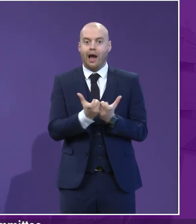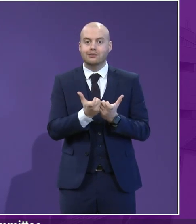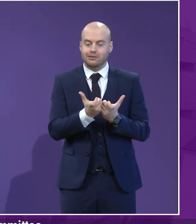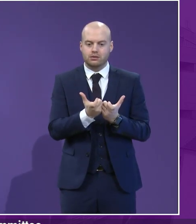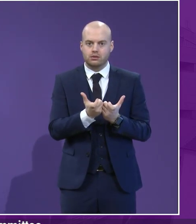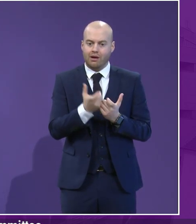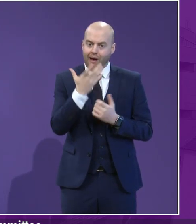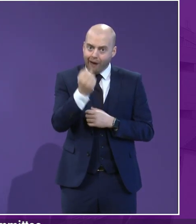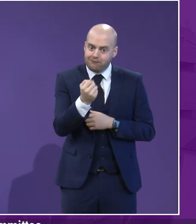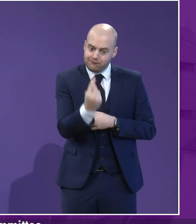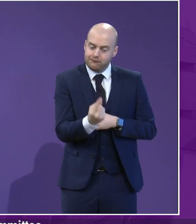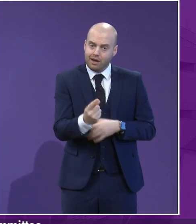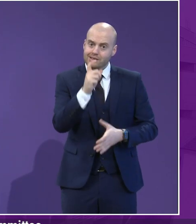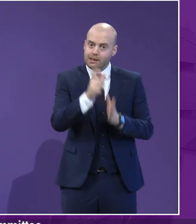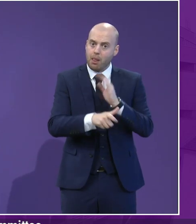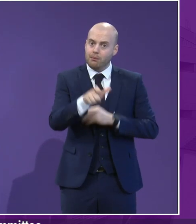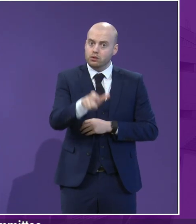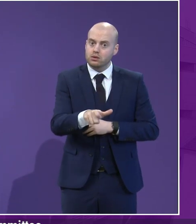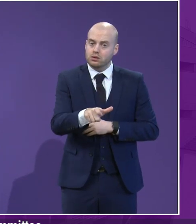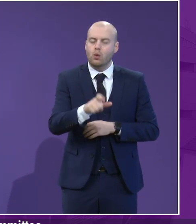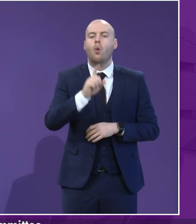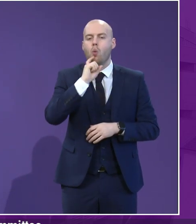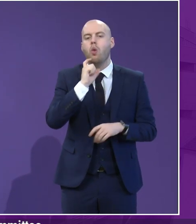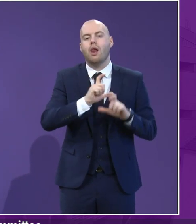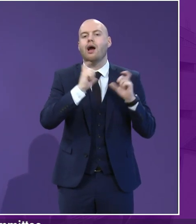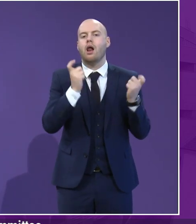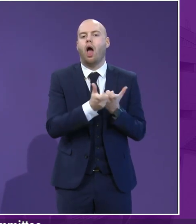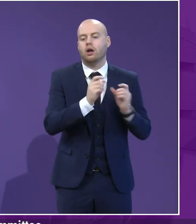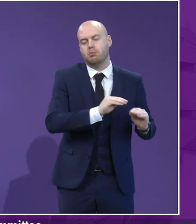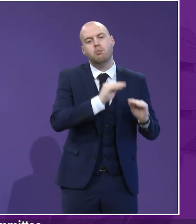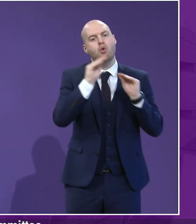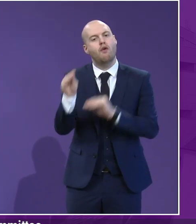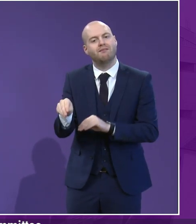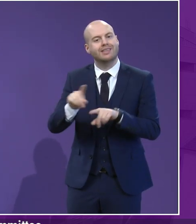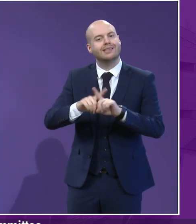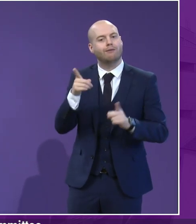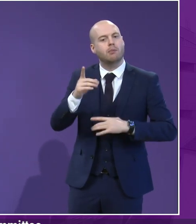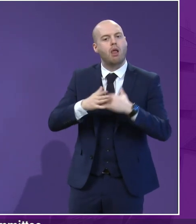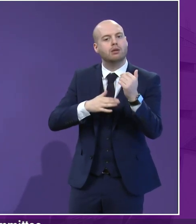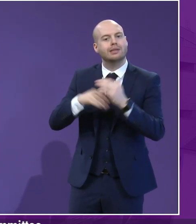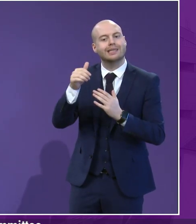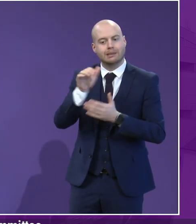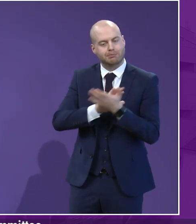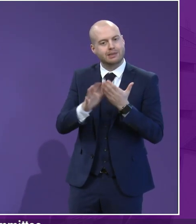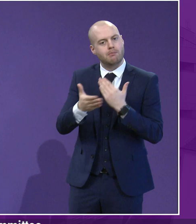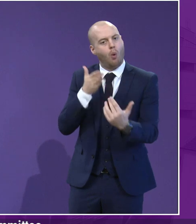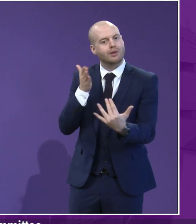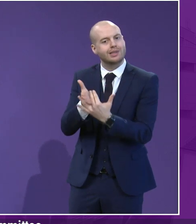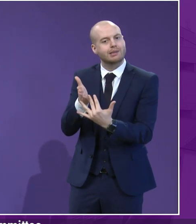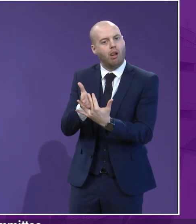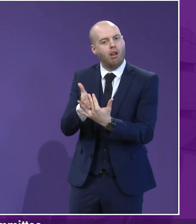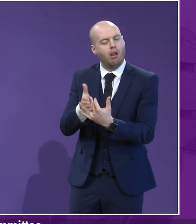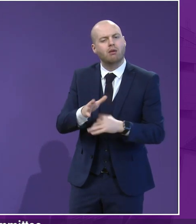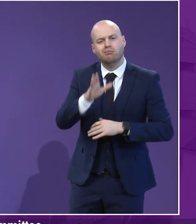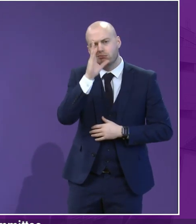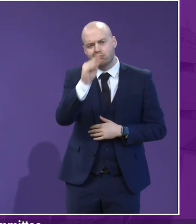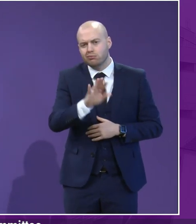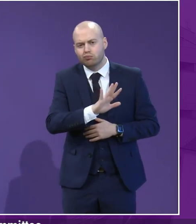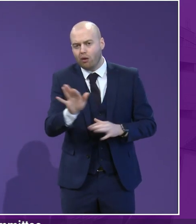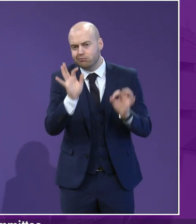rooms in it. So what the university tend to do is to move whole tutorials. If they're aware of a disability and aware of a mobility